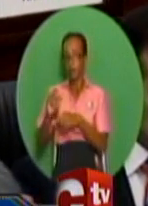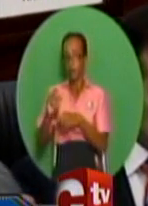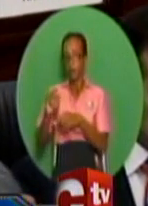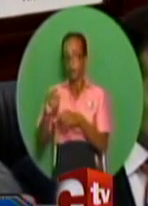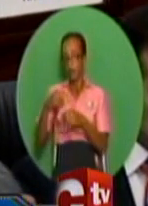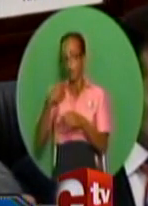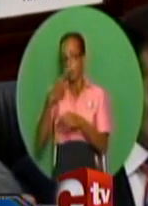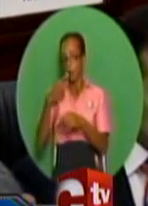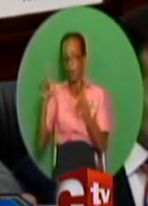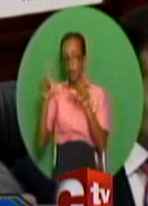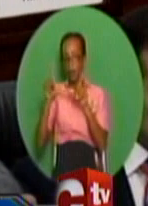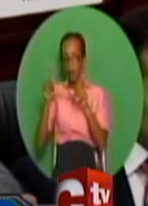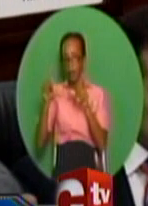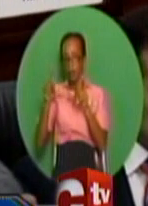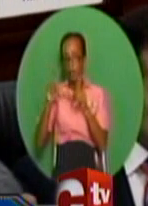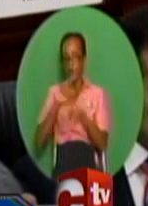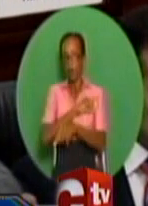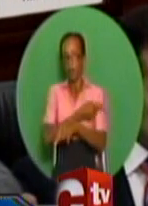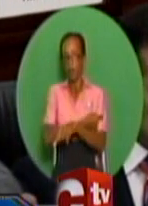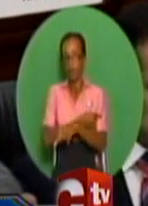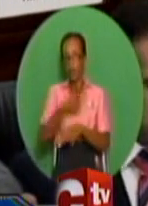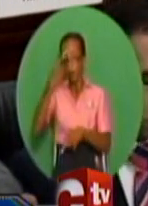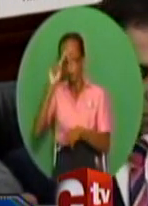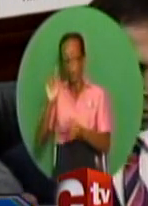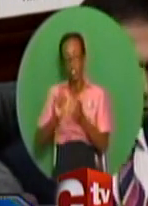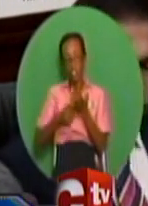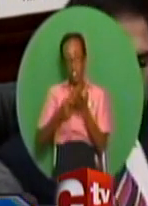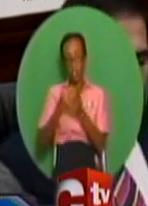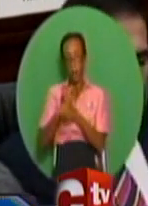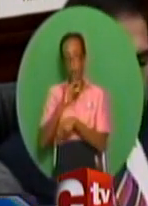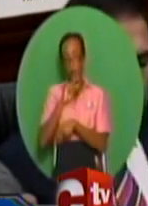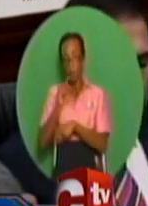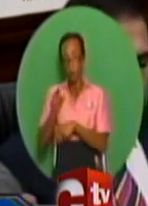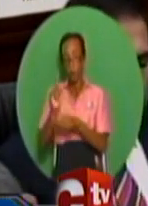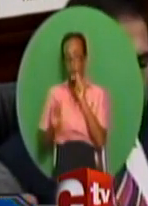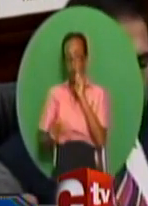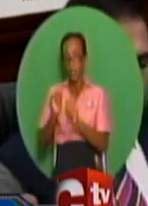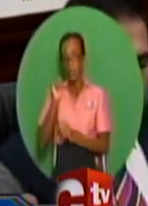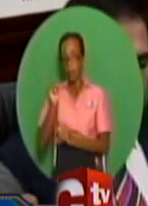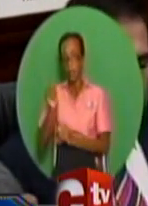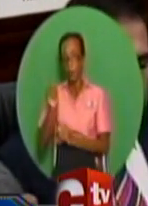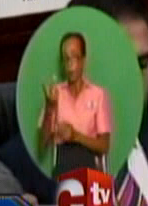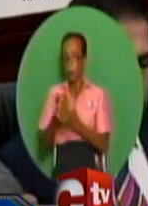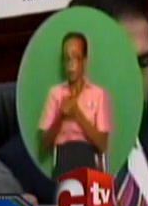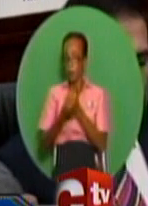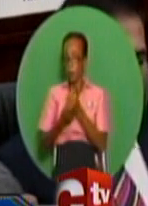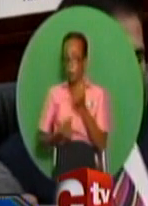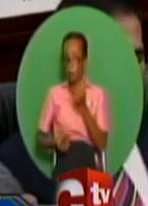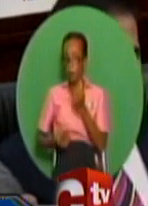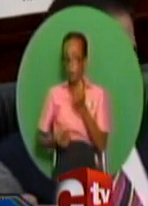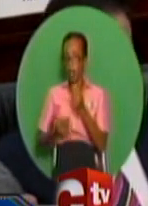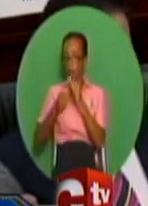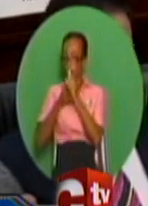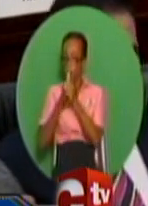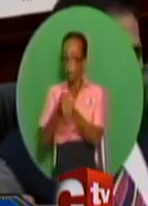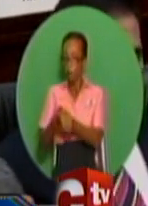and Licensing Authority, to ensure that the tourism product in both Trinidad and Tobago meets and maintains international